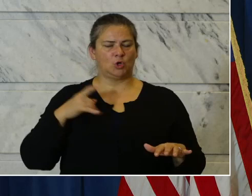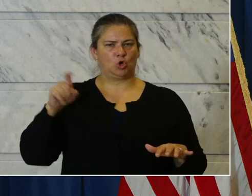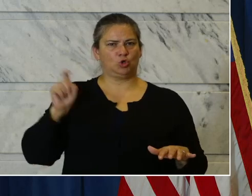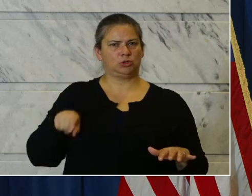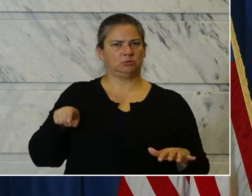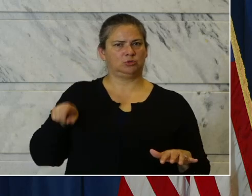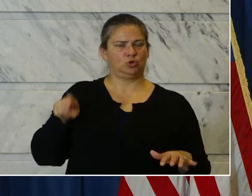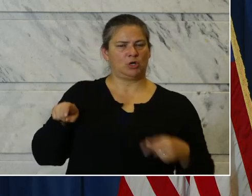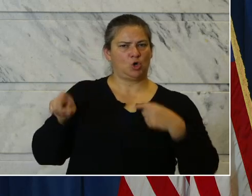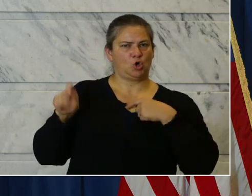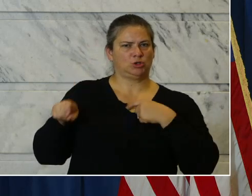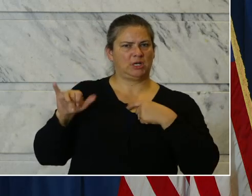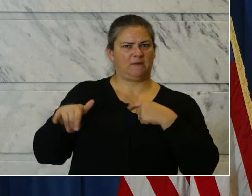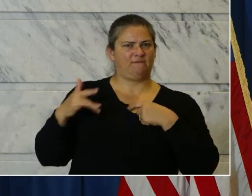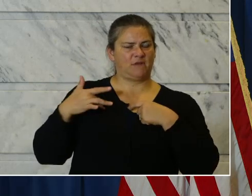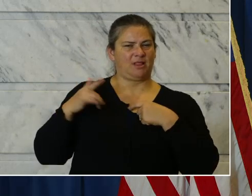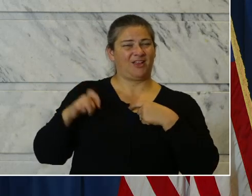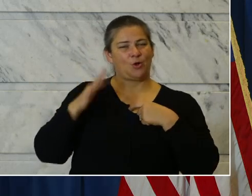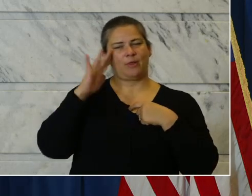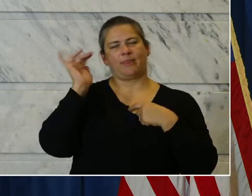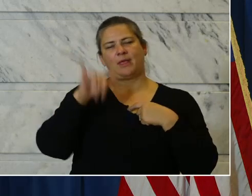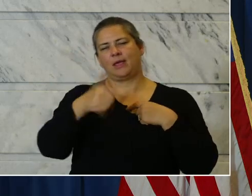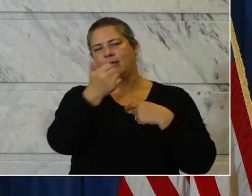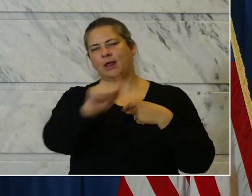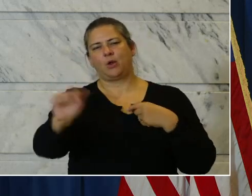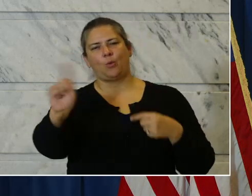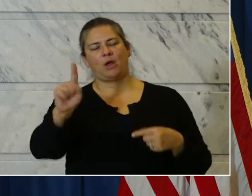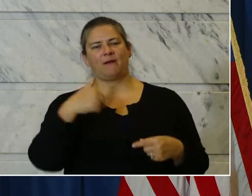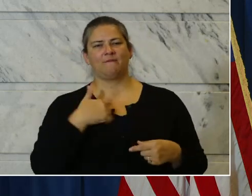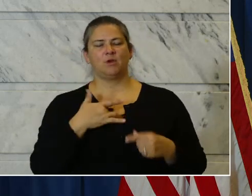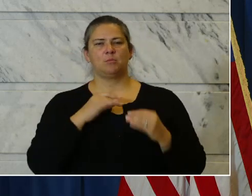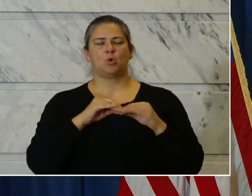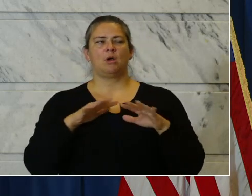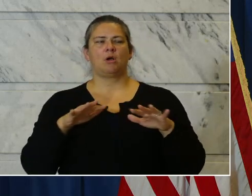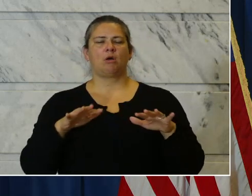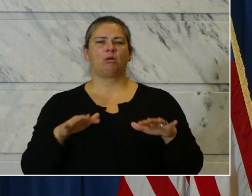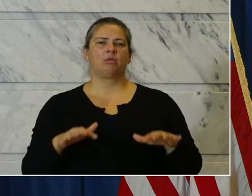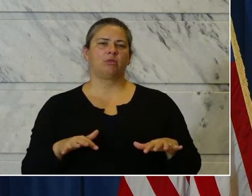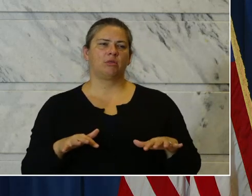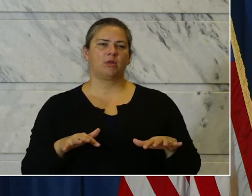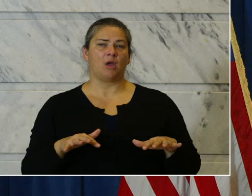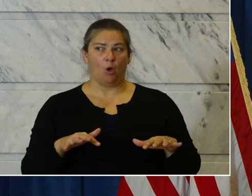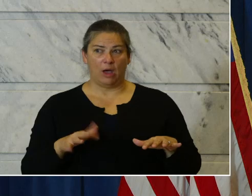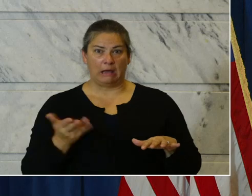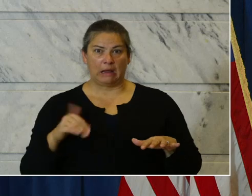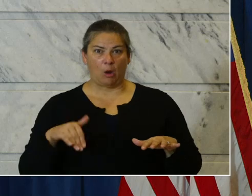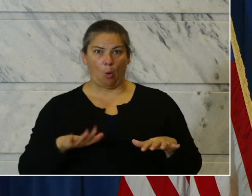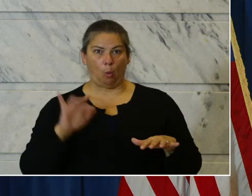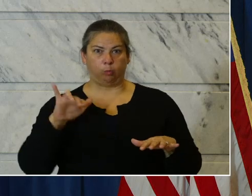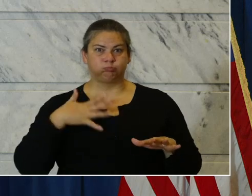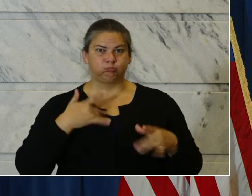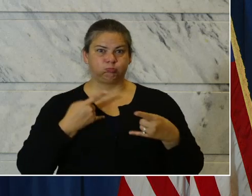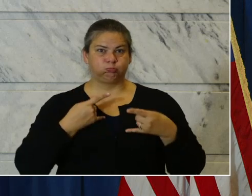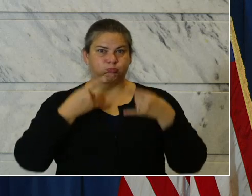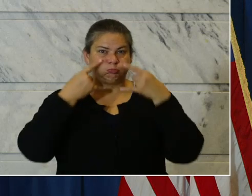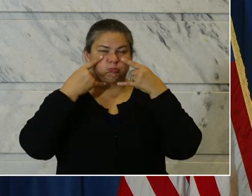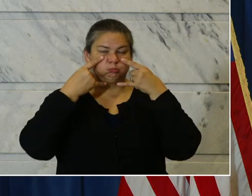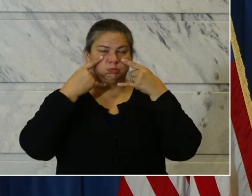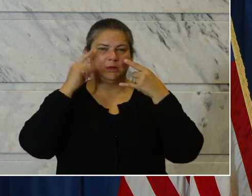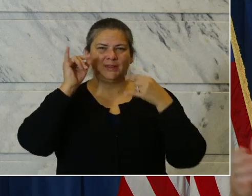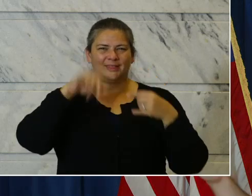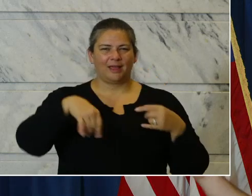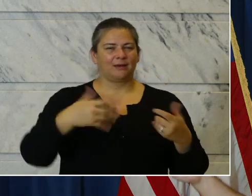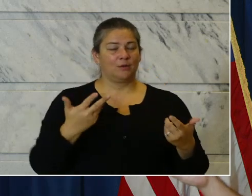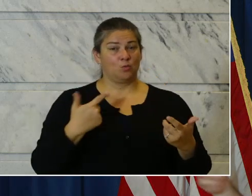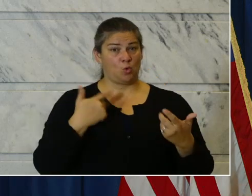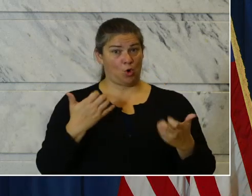can happen anywhere. We get a little more lax. You have a big outbreak, you put the mask back on. If we want to prevent the outbreak, which